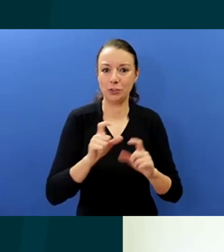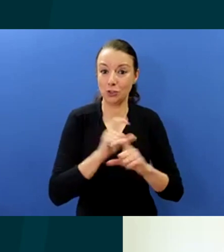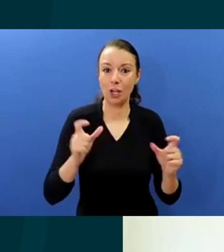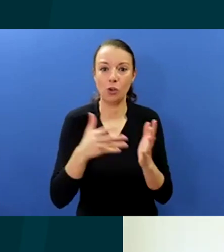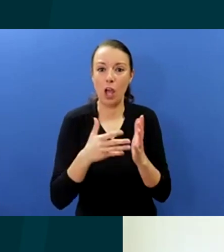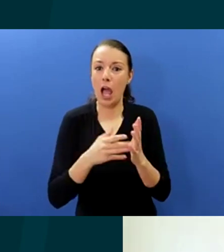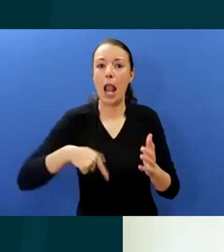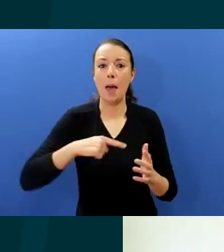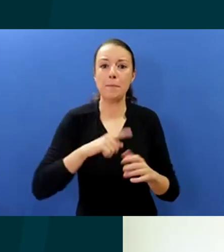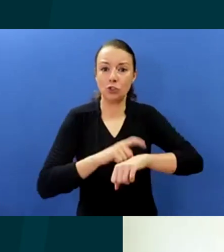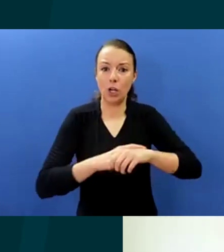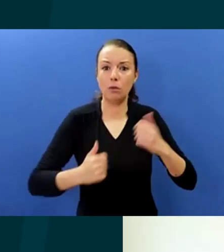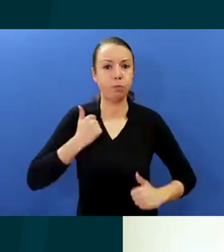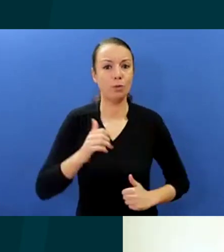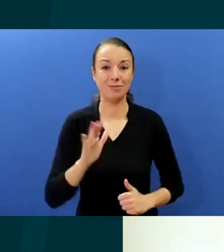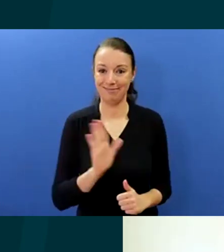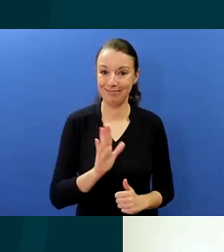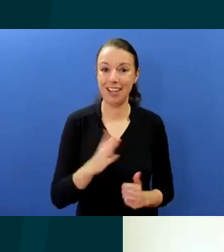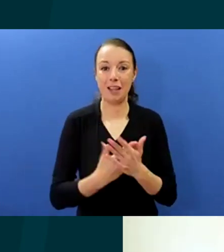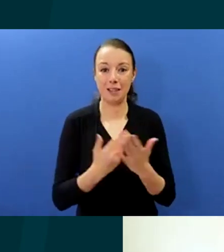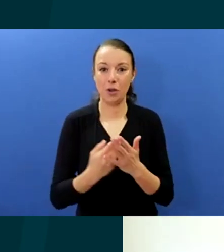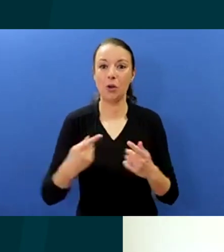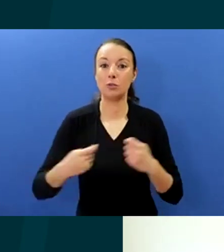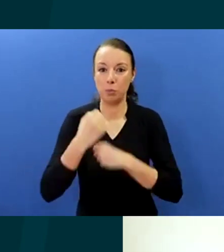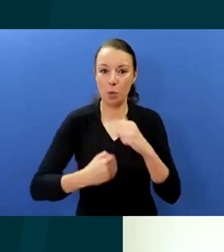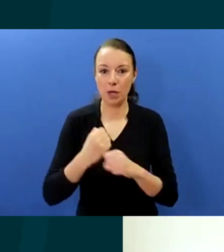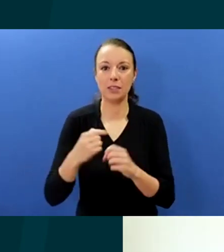We still need more time to evaluate their